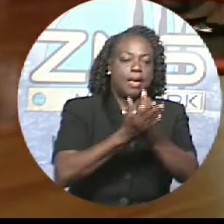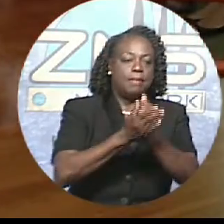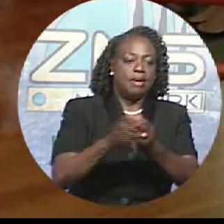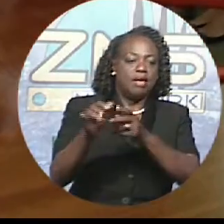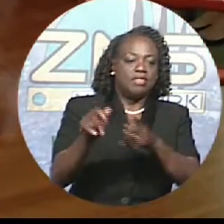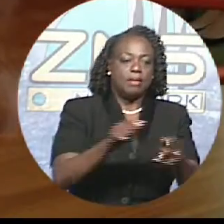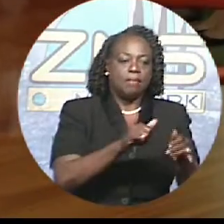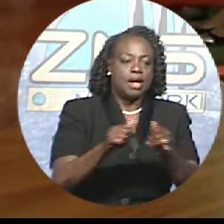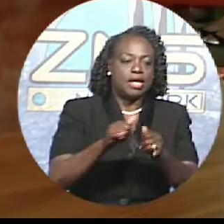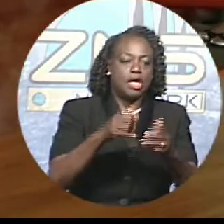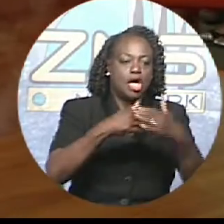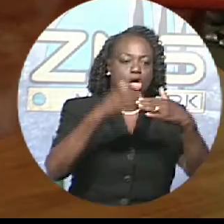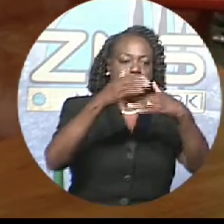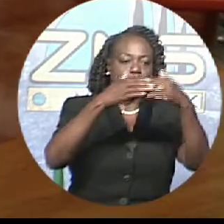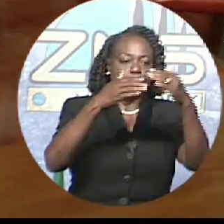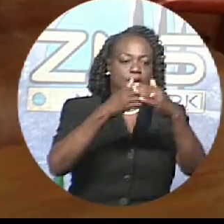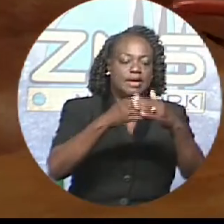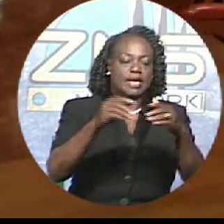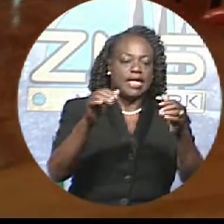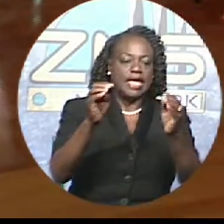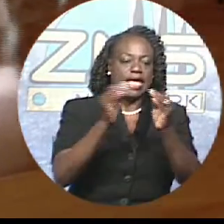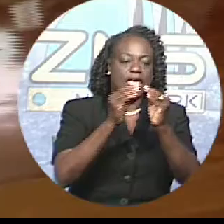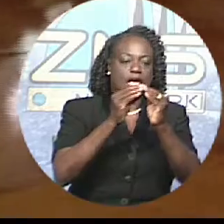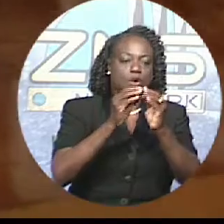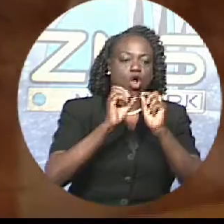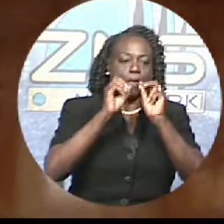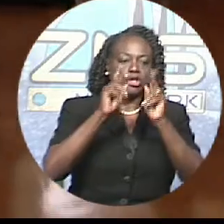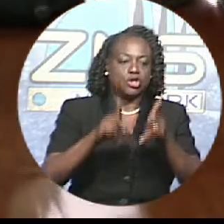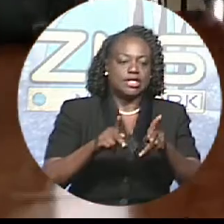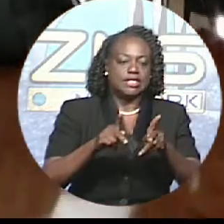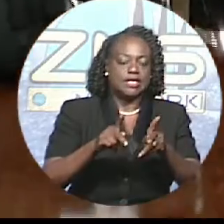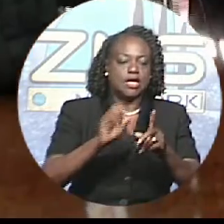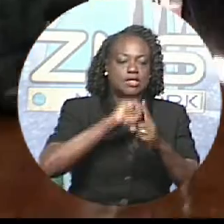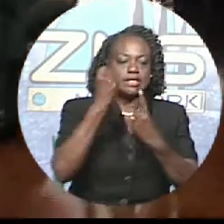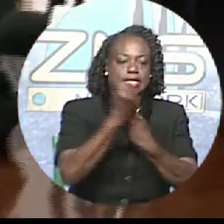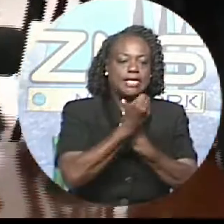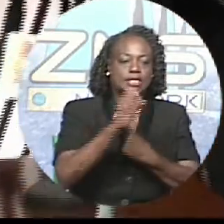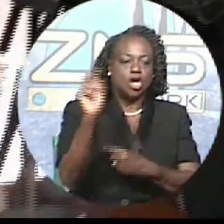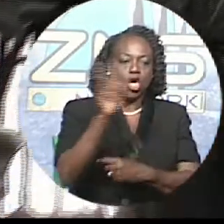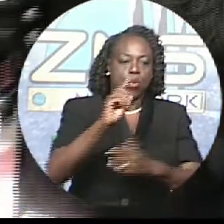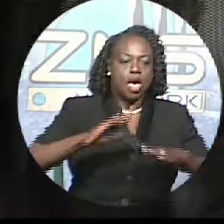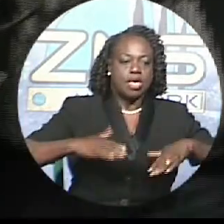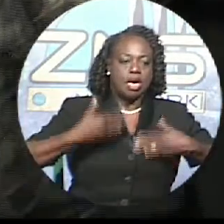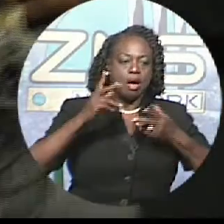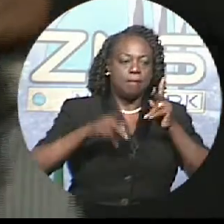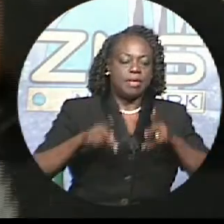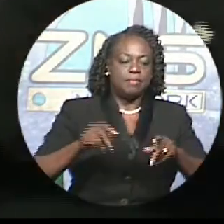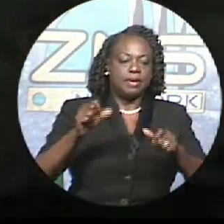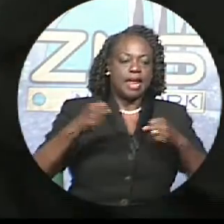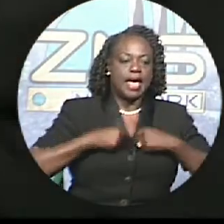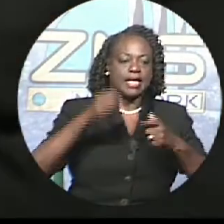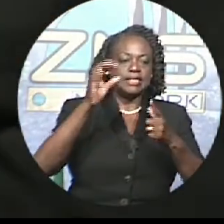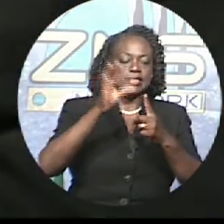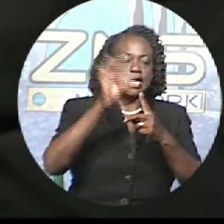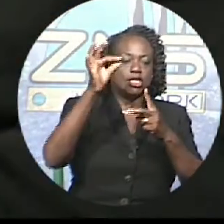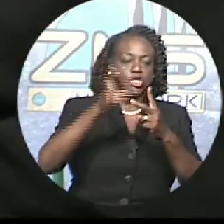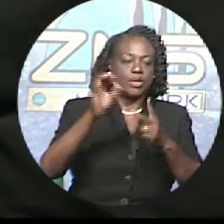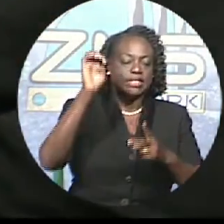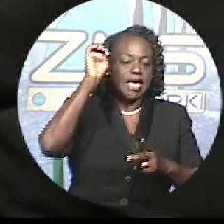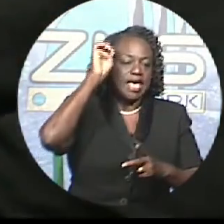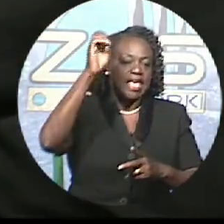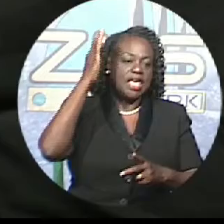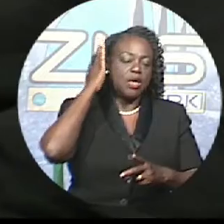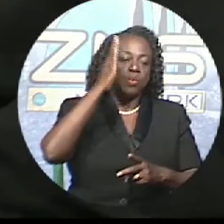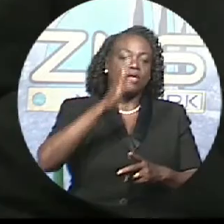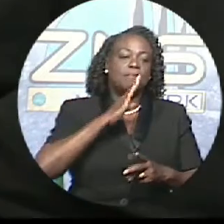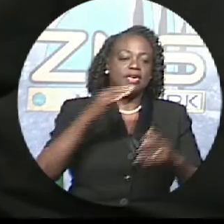mandate to build an equal opportunity society where young people have a place. Senator designate Pintard says he will be diligent, meticulous, and